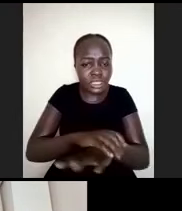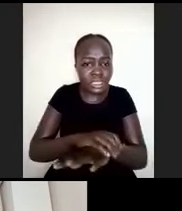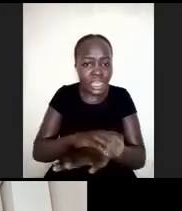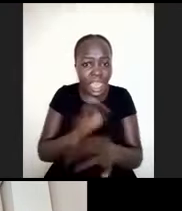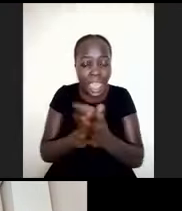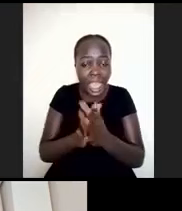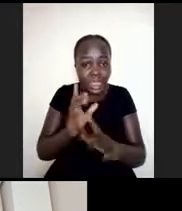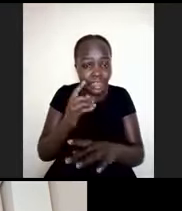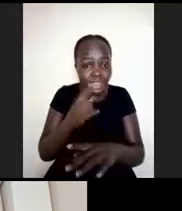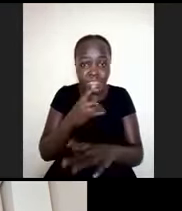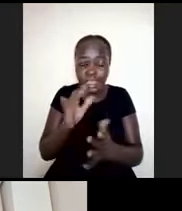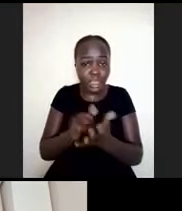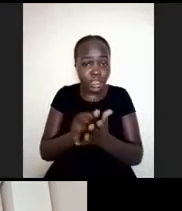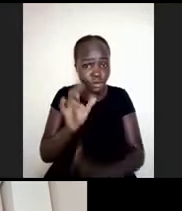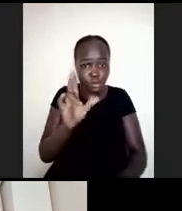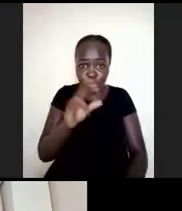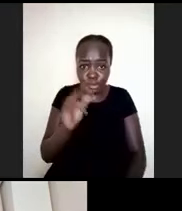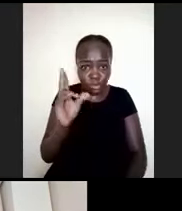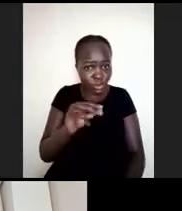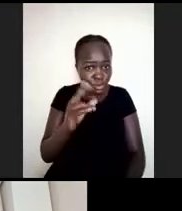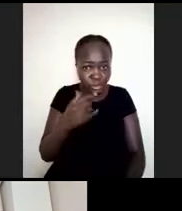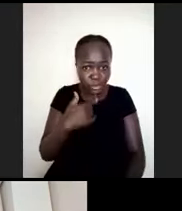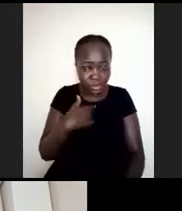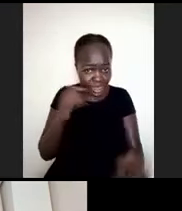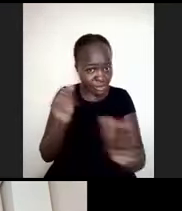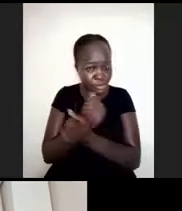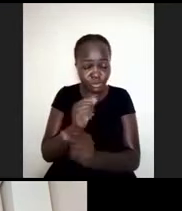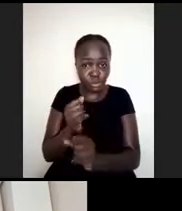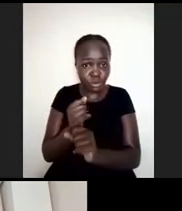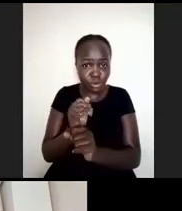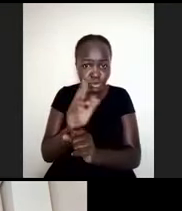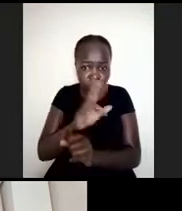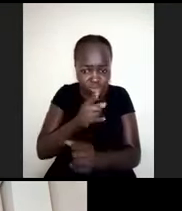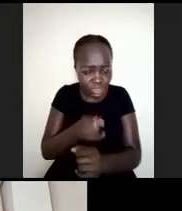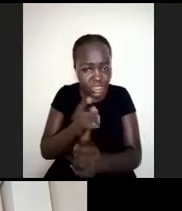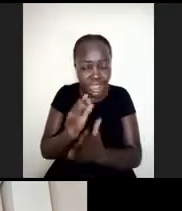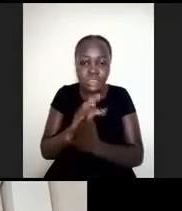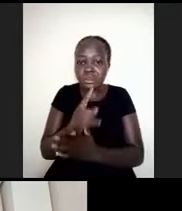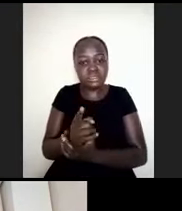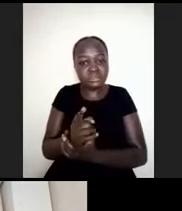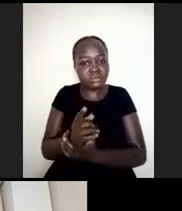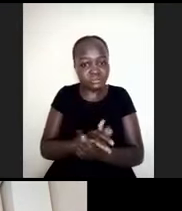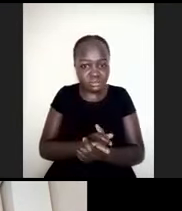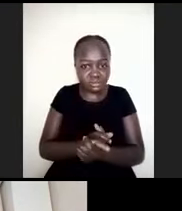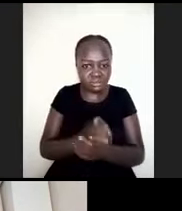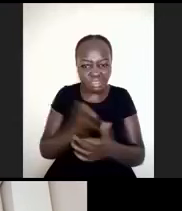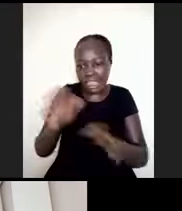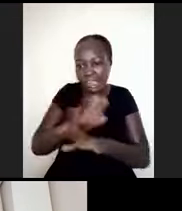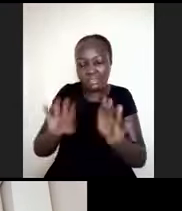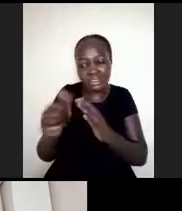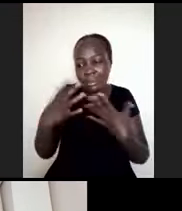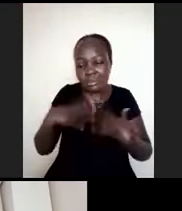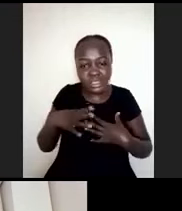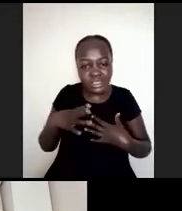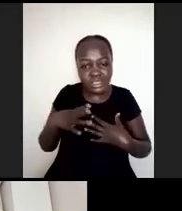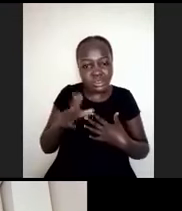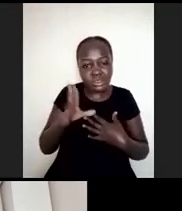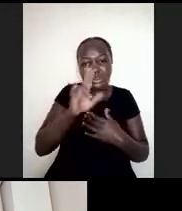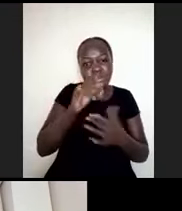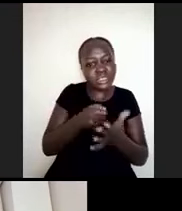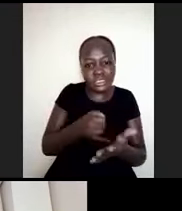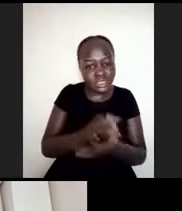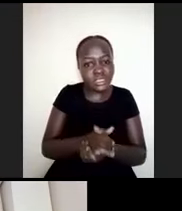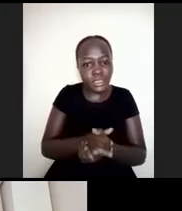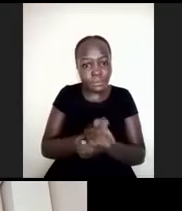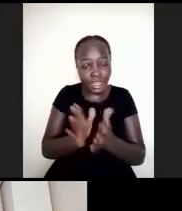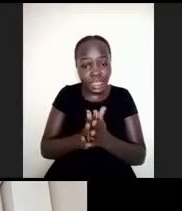no, I can't take this. And then she was told, everyone is taking, just take. And so she took it,